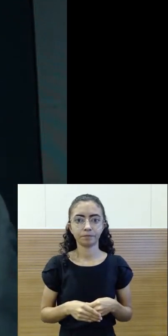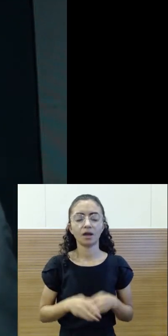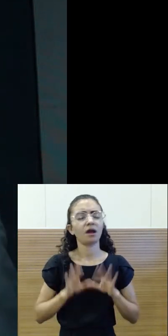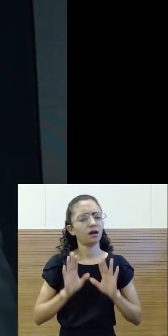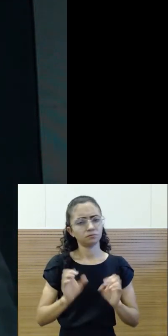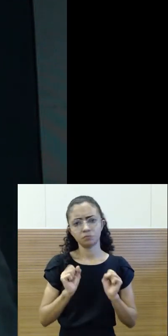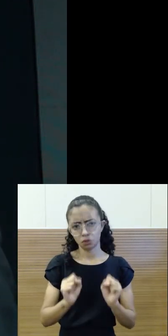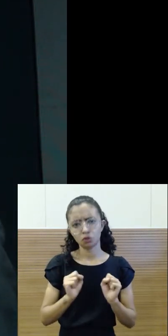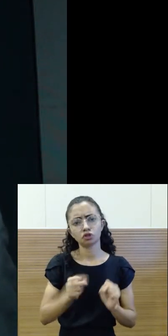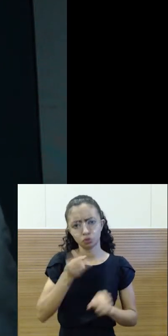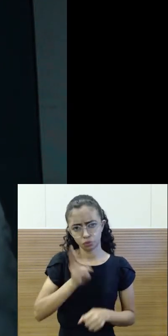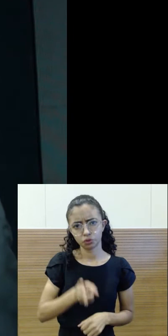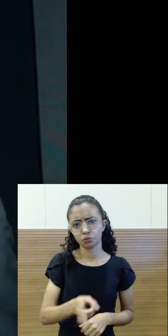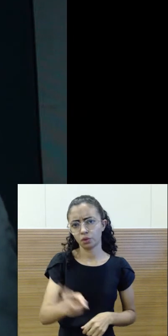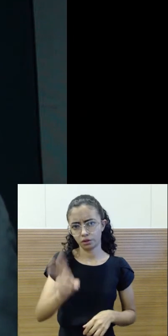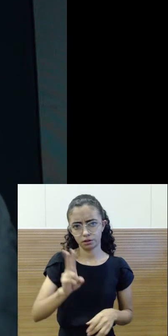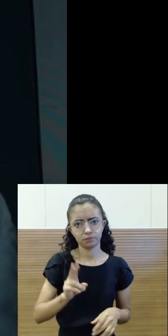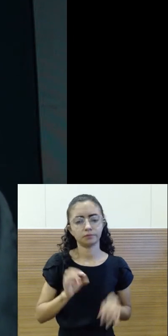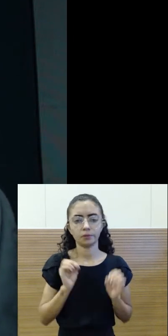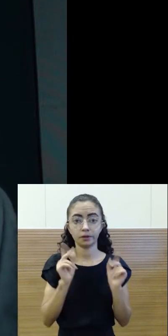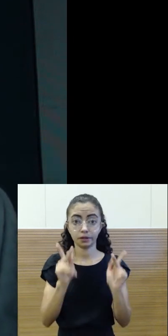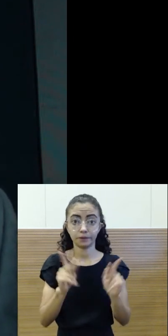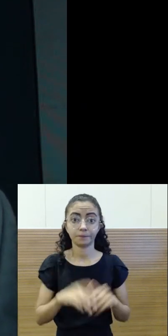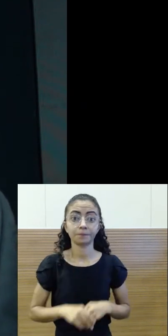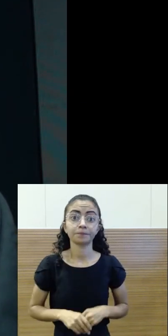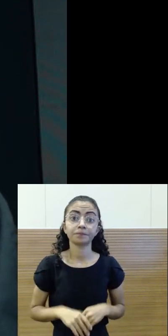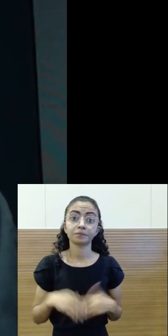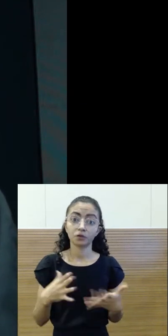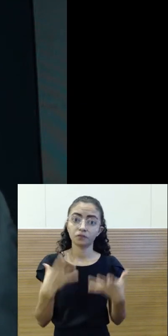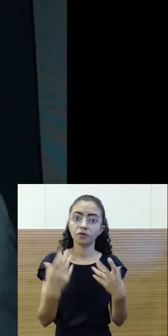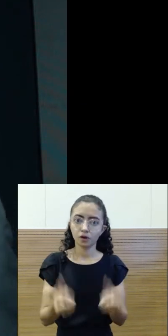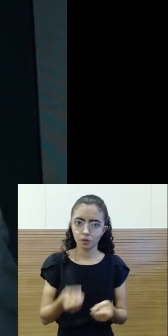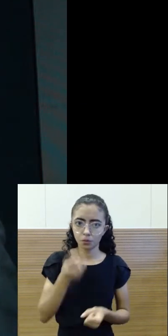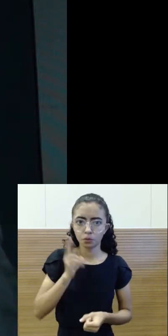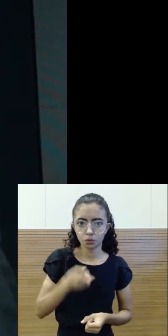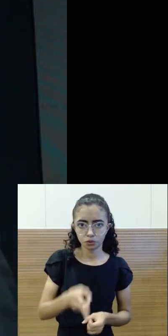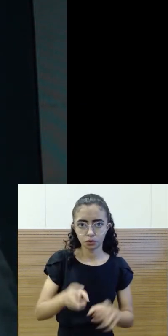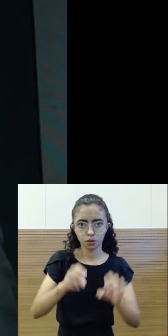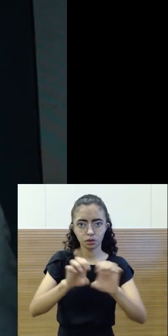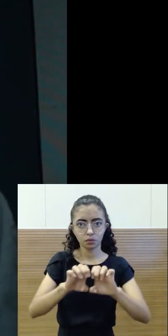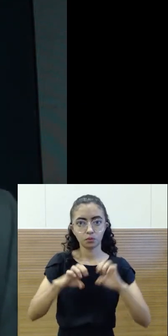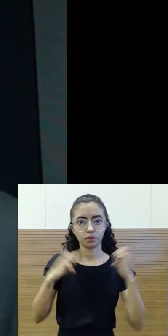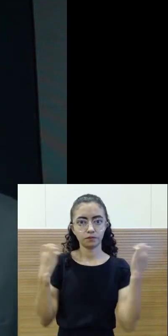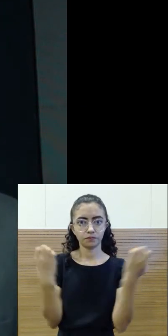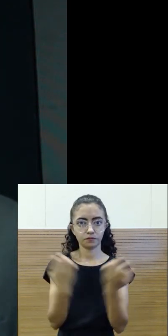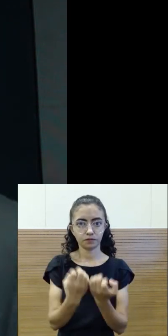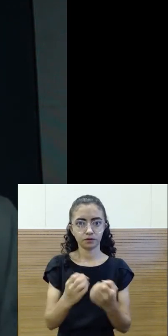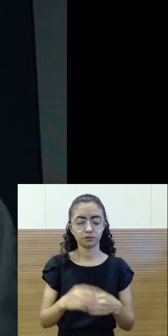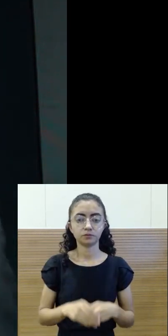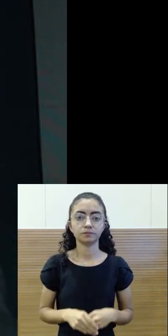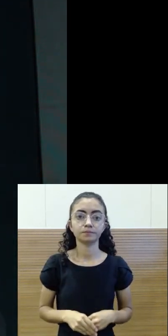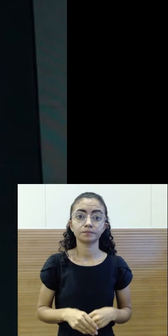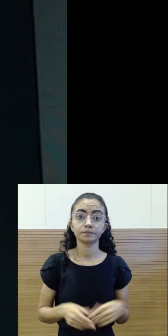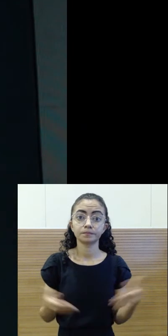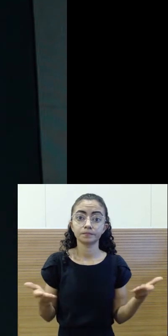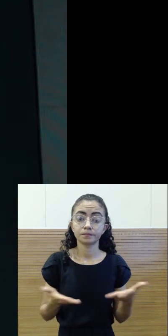Pode continuar? Então, tudo bem. Vamos continuar com o nosso evento. Okay, let's continue.